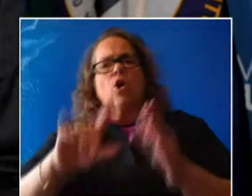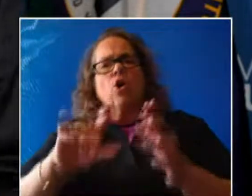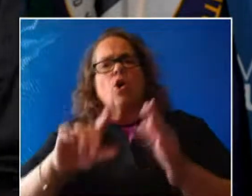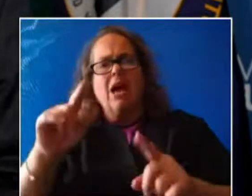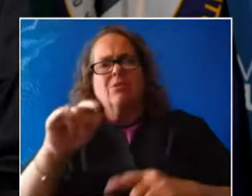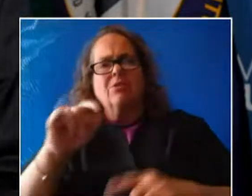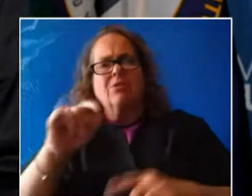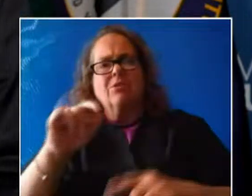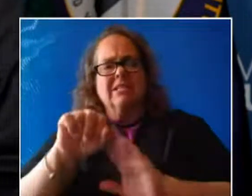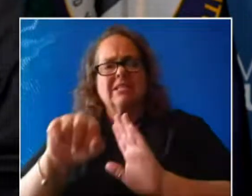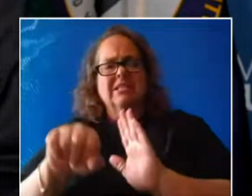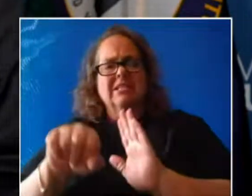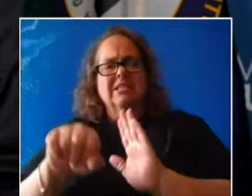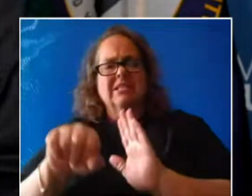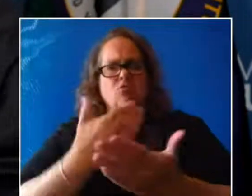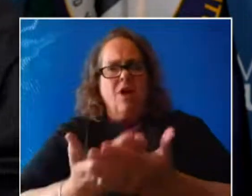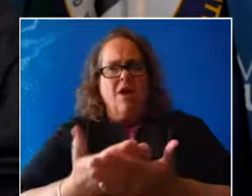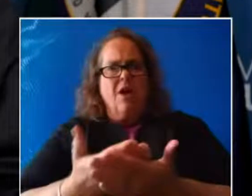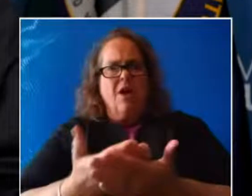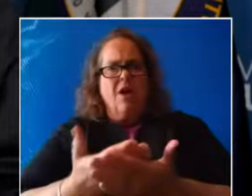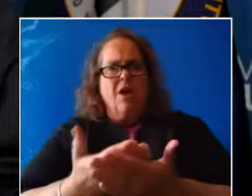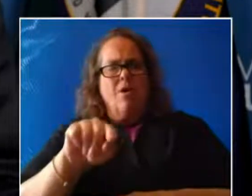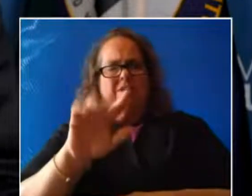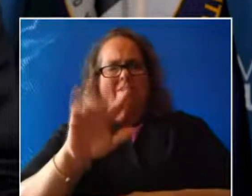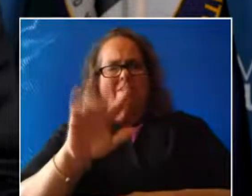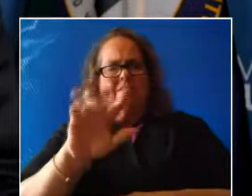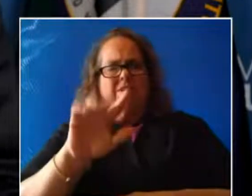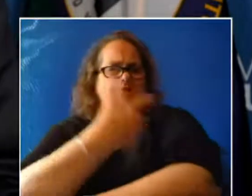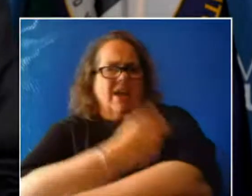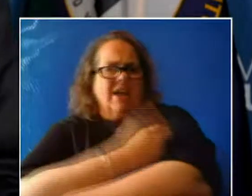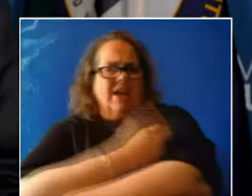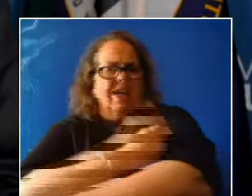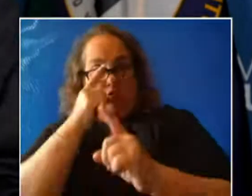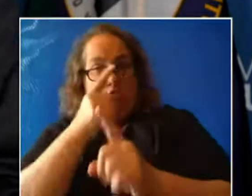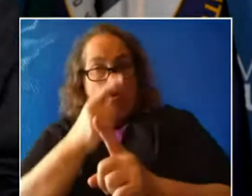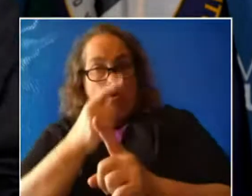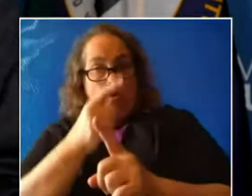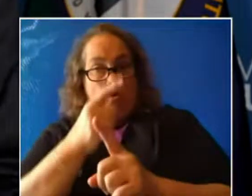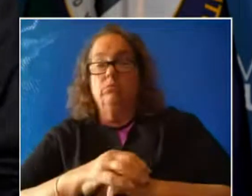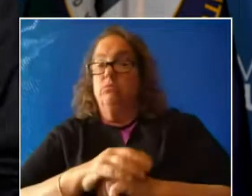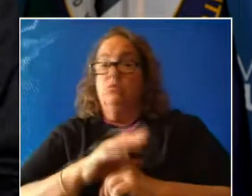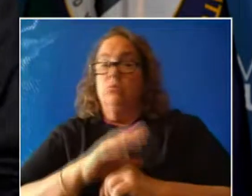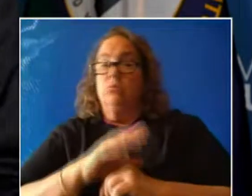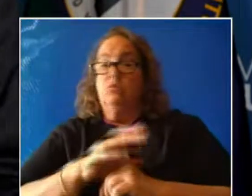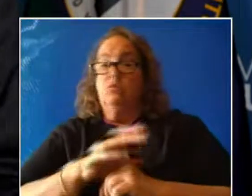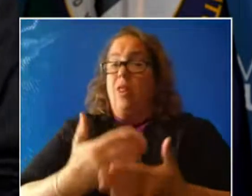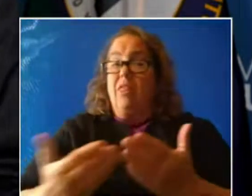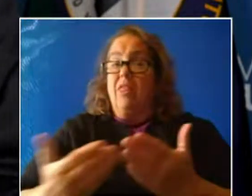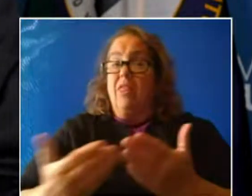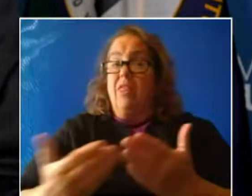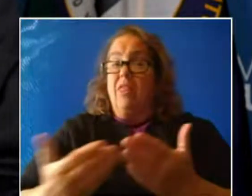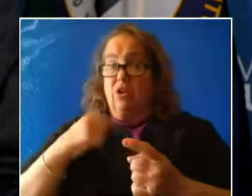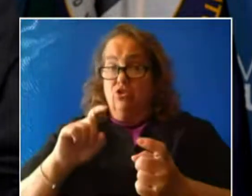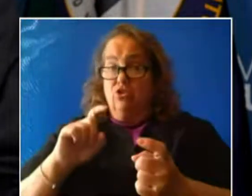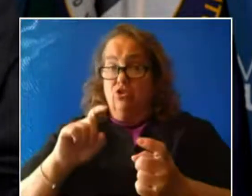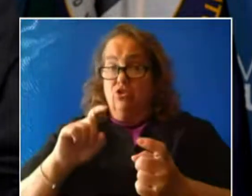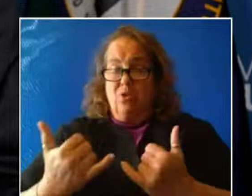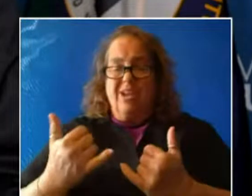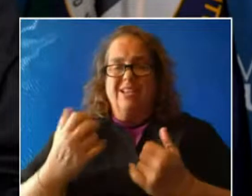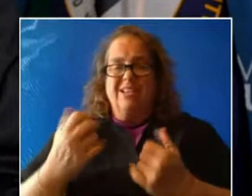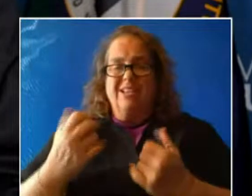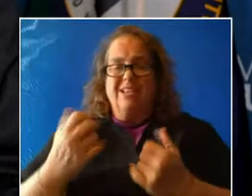goal? So what all that was changed today were our large venues. Those are